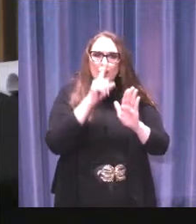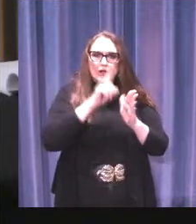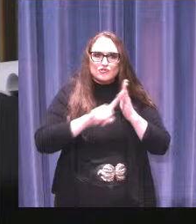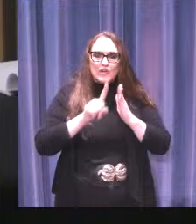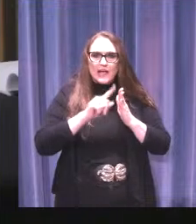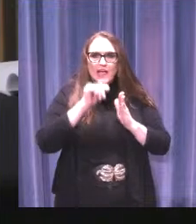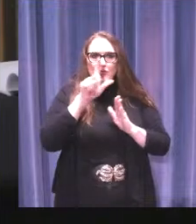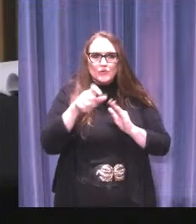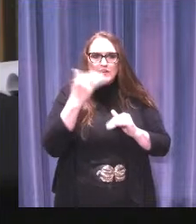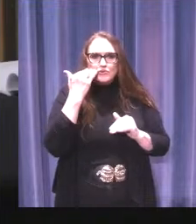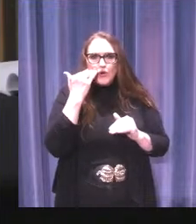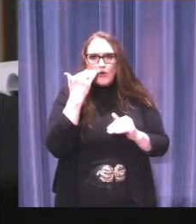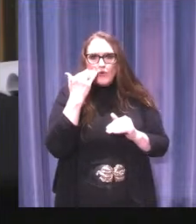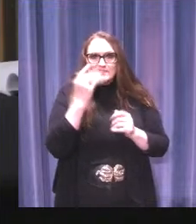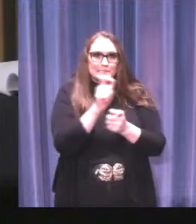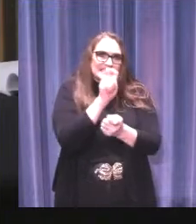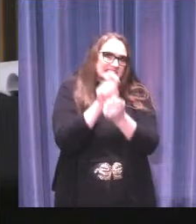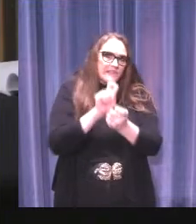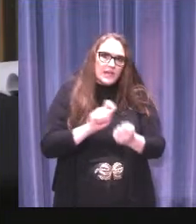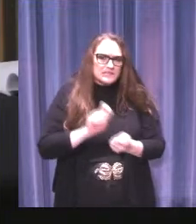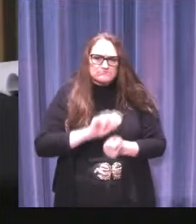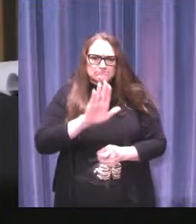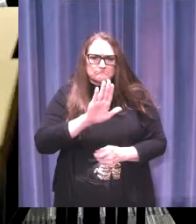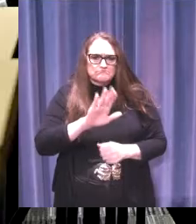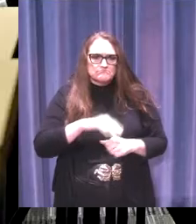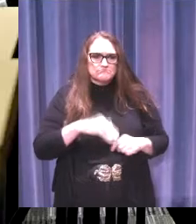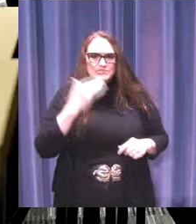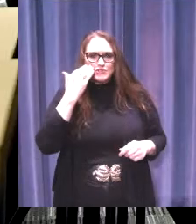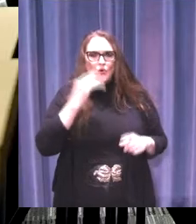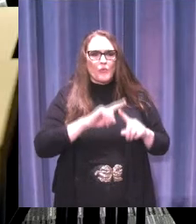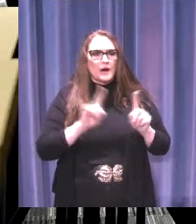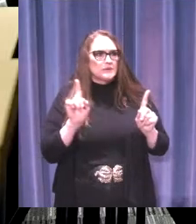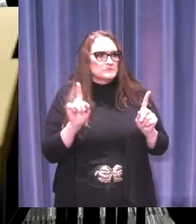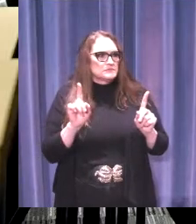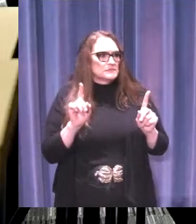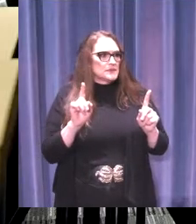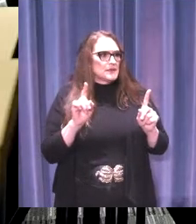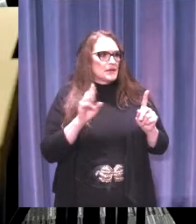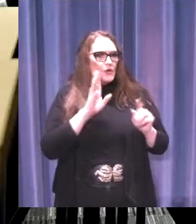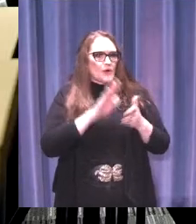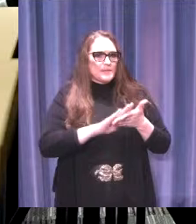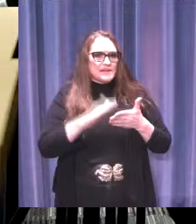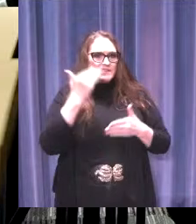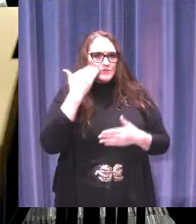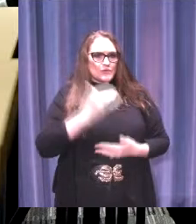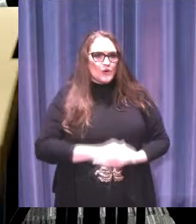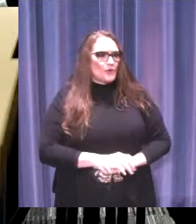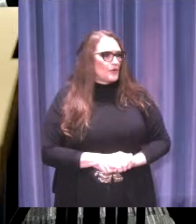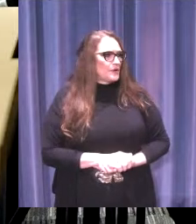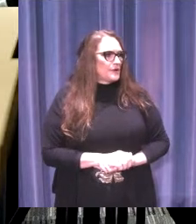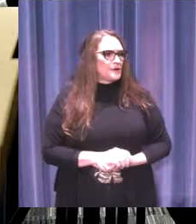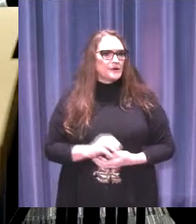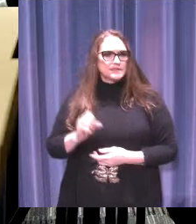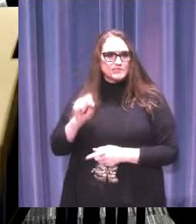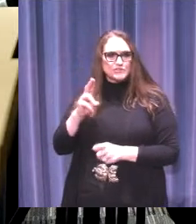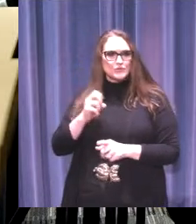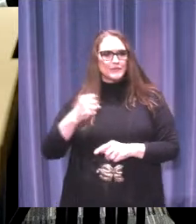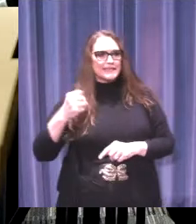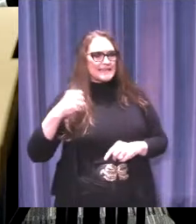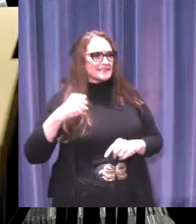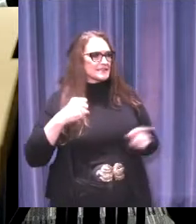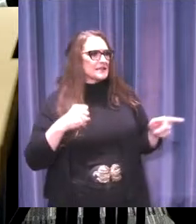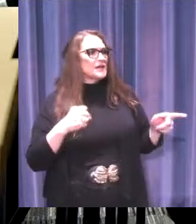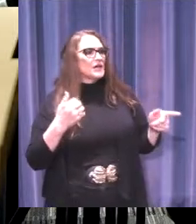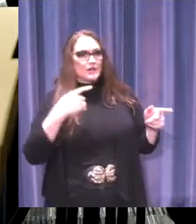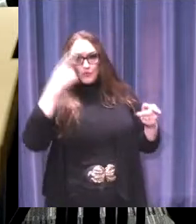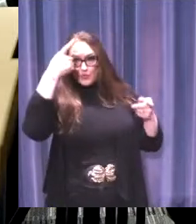don't need to know specifics, but it'd be nice to know. Okay, Sue? Yeah. So we